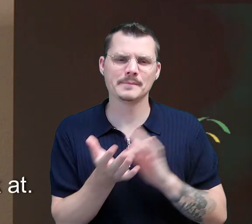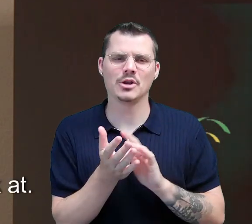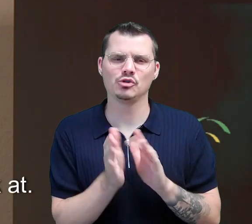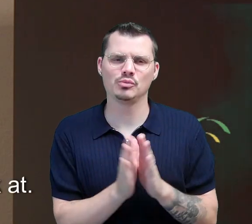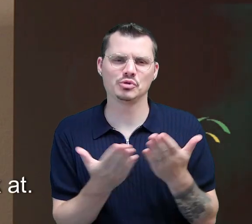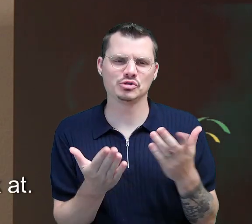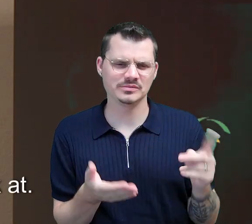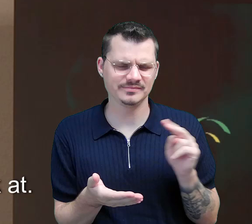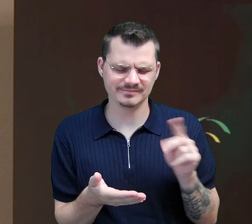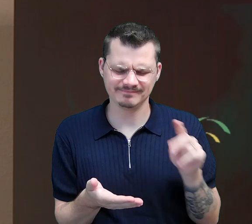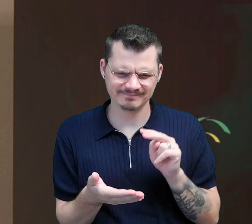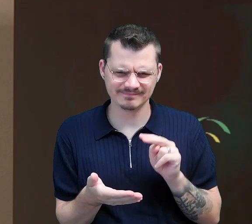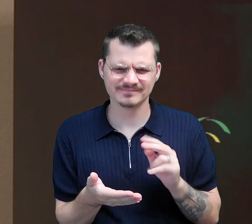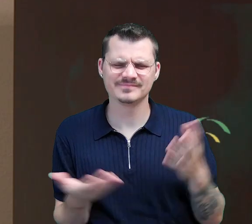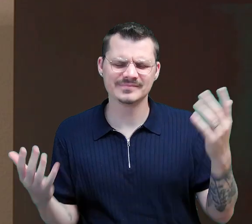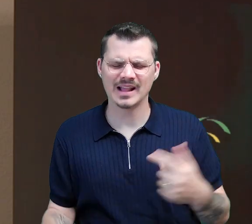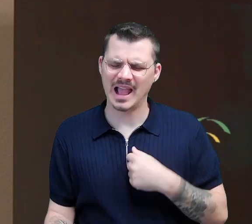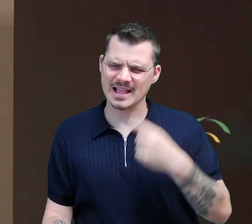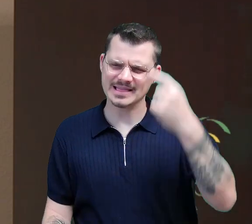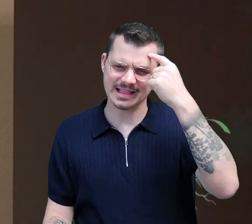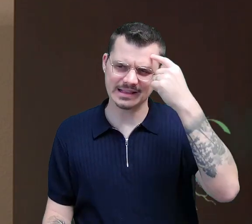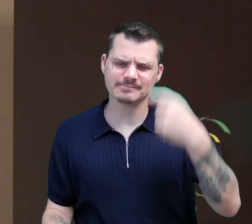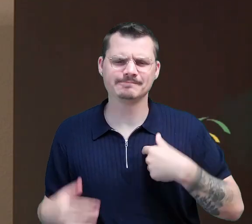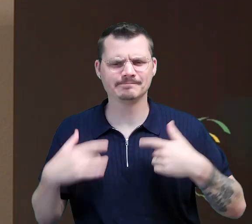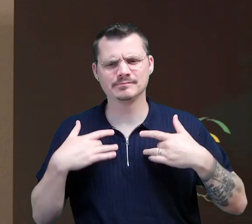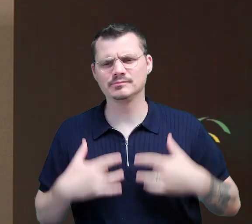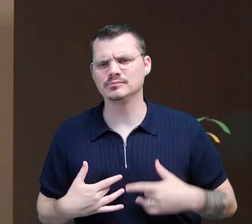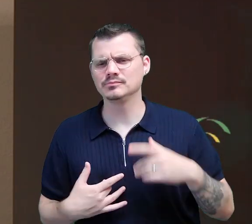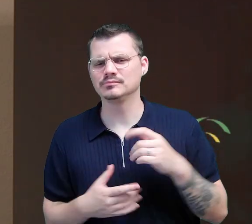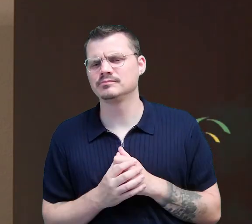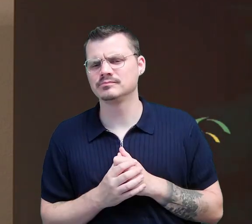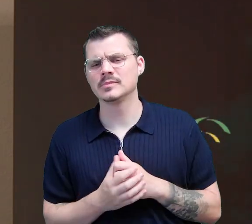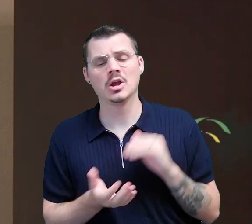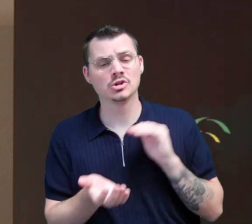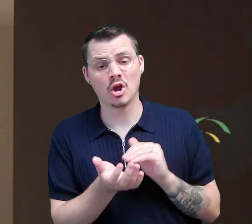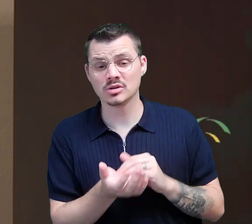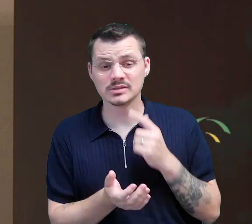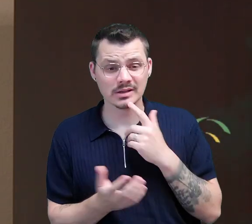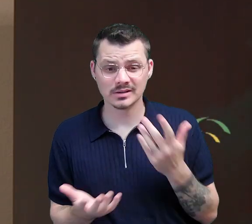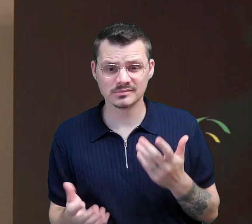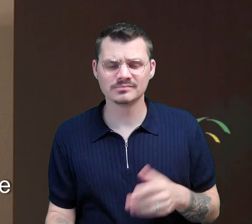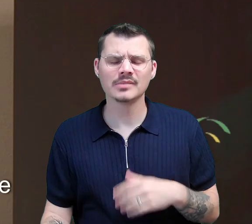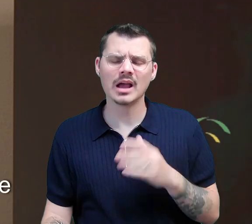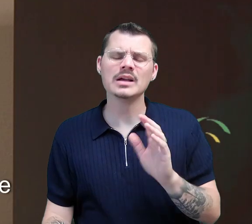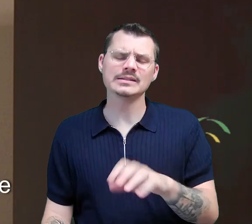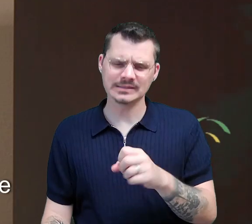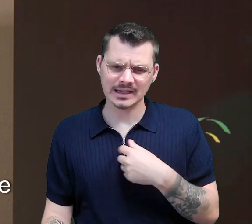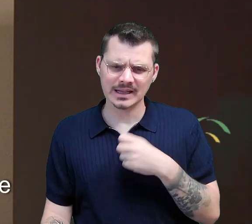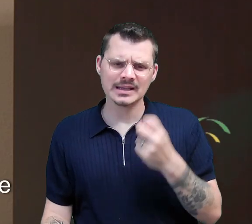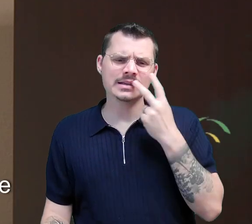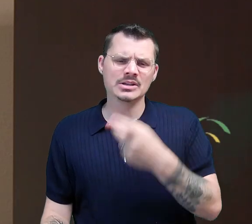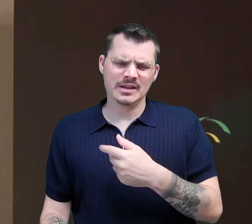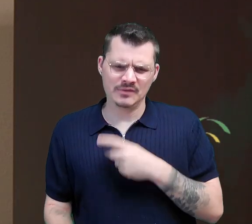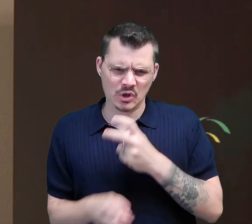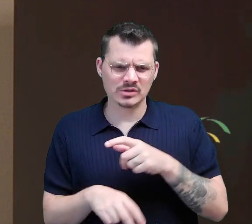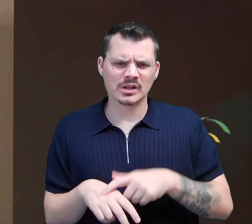medical books he liked to look at. I think I got depression. And the doctor said, well, I can see that you're having